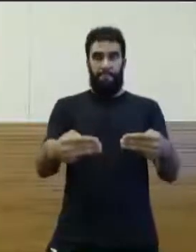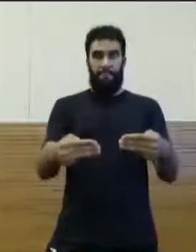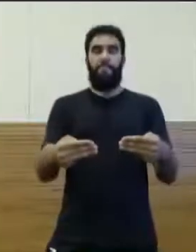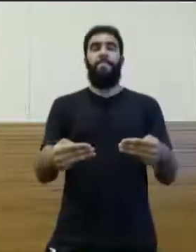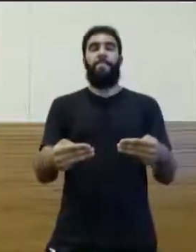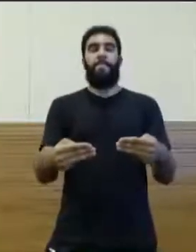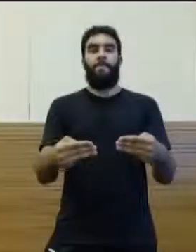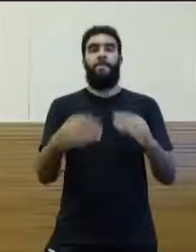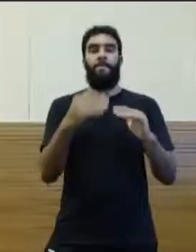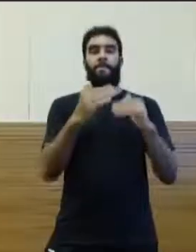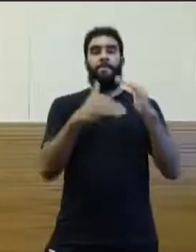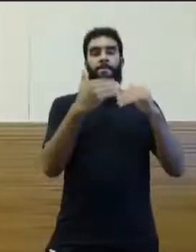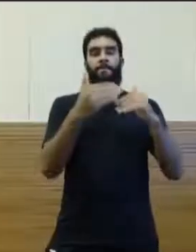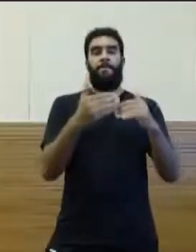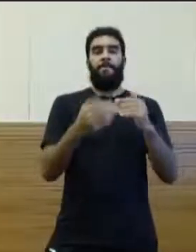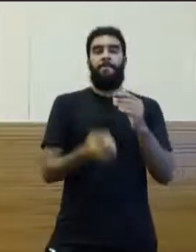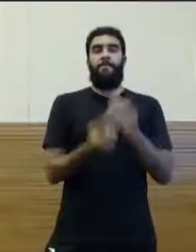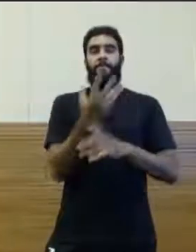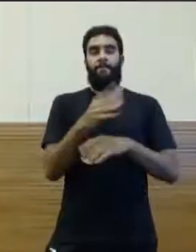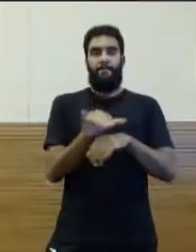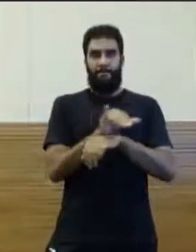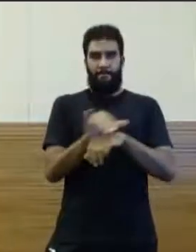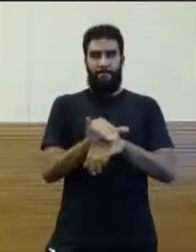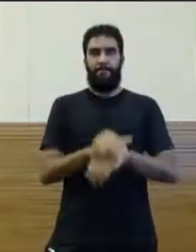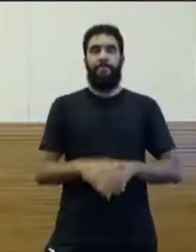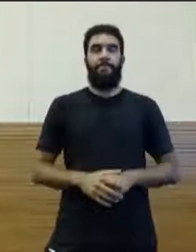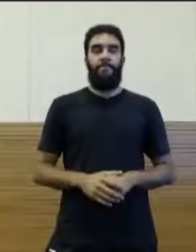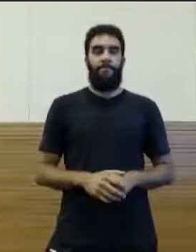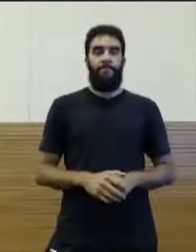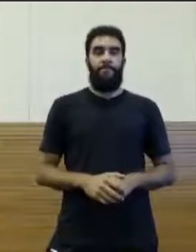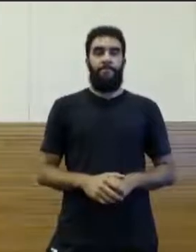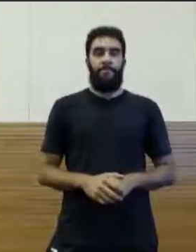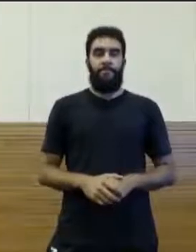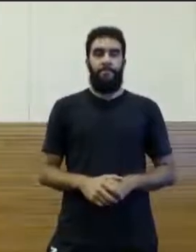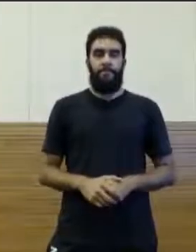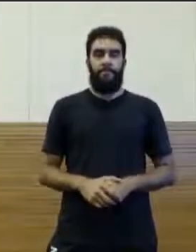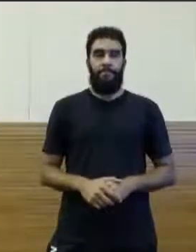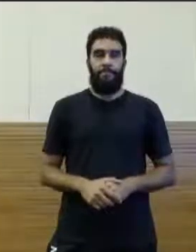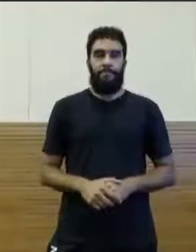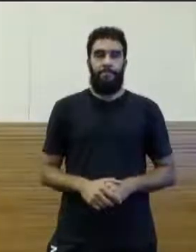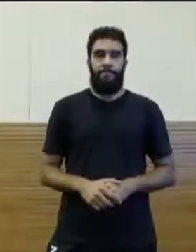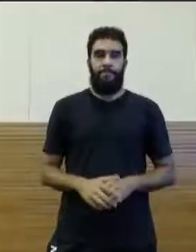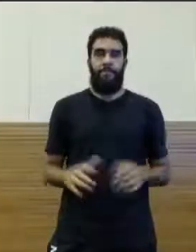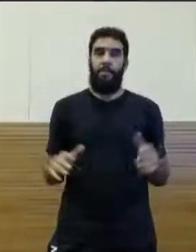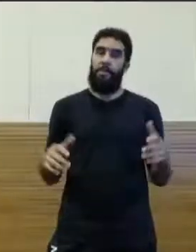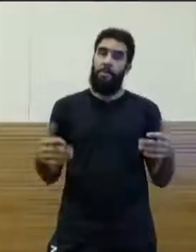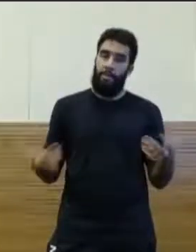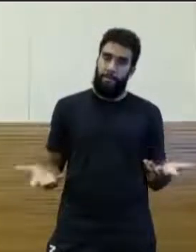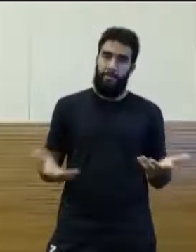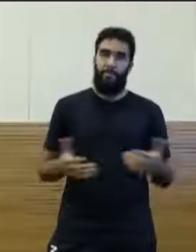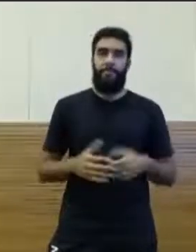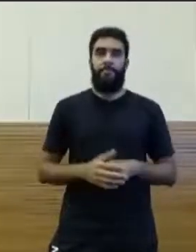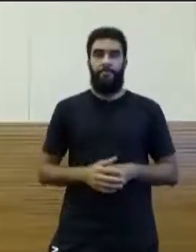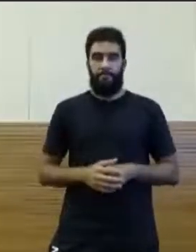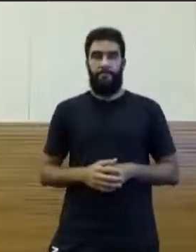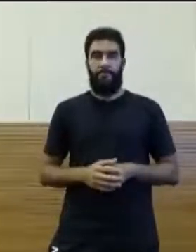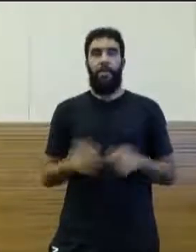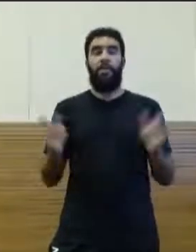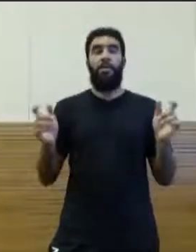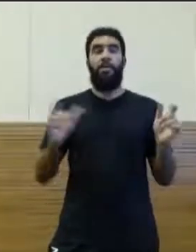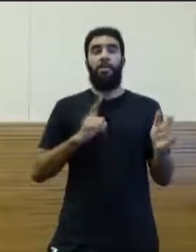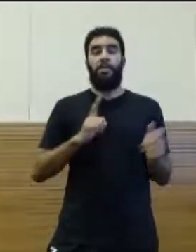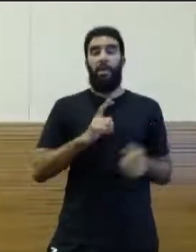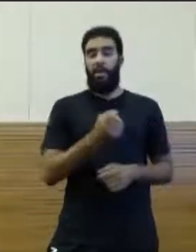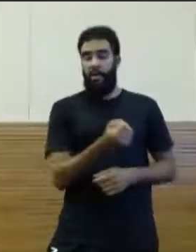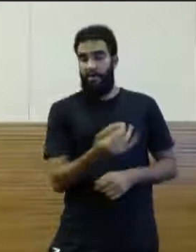as in the process as regards the Ministry of Development. So, in this way, there